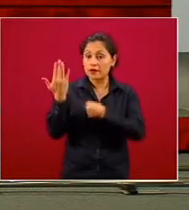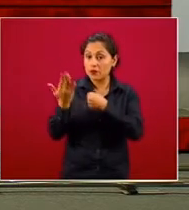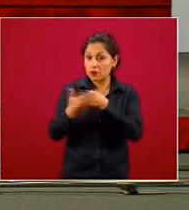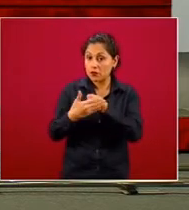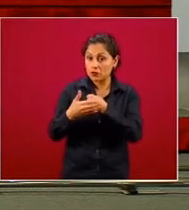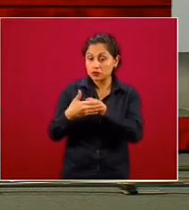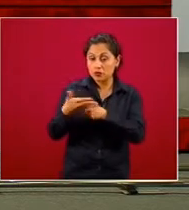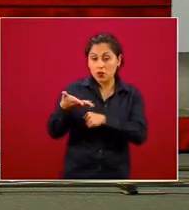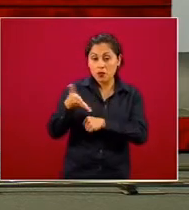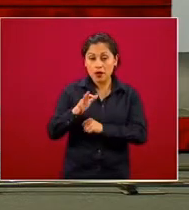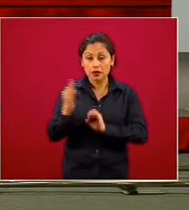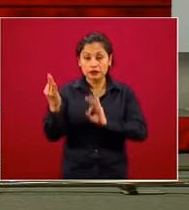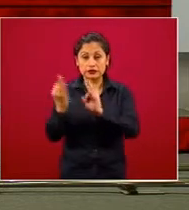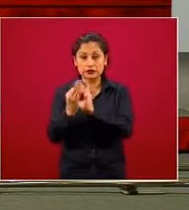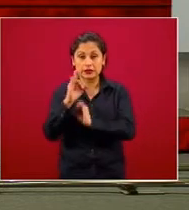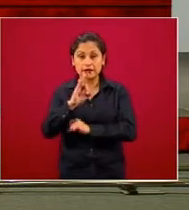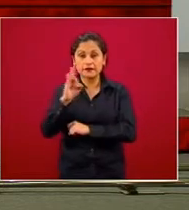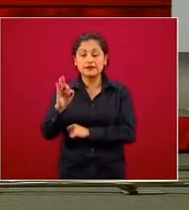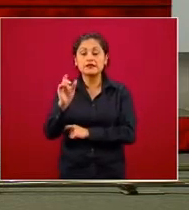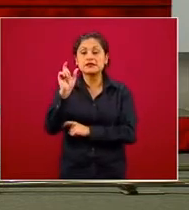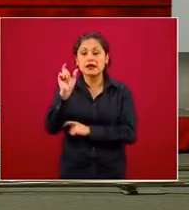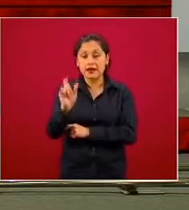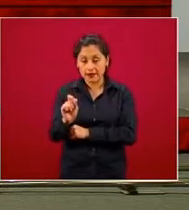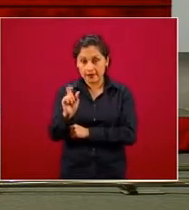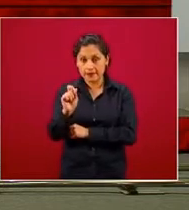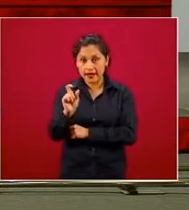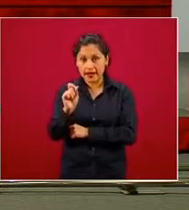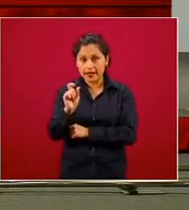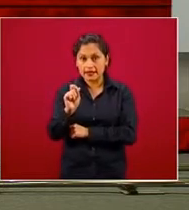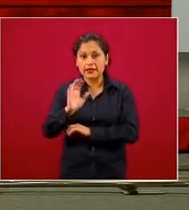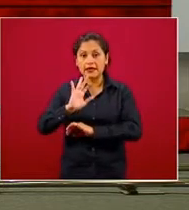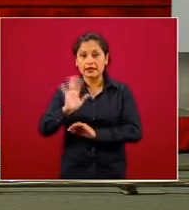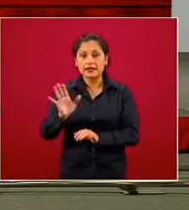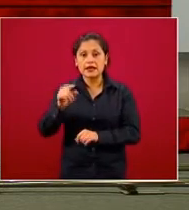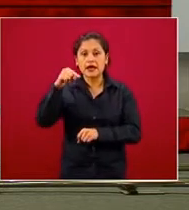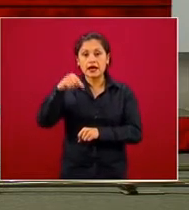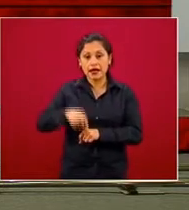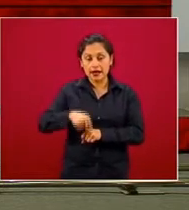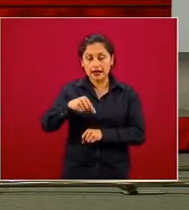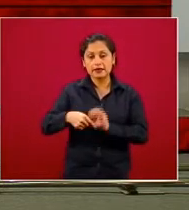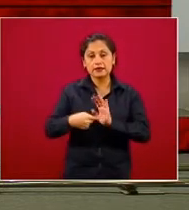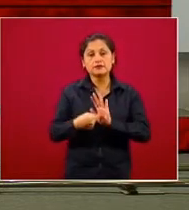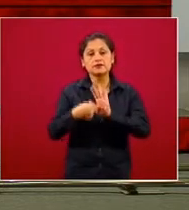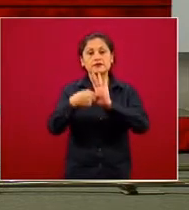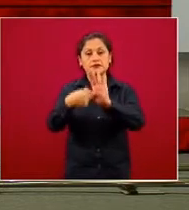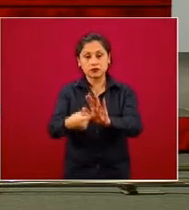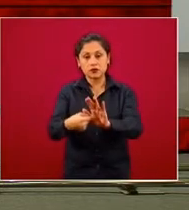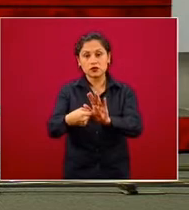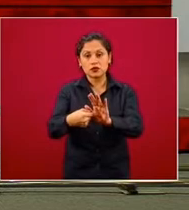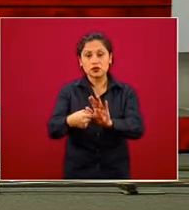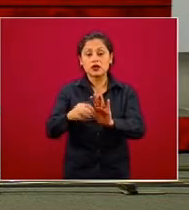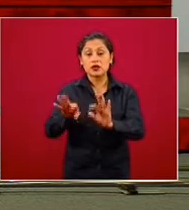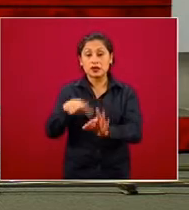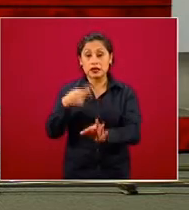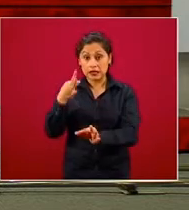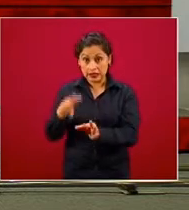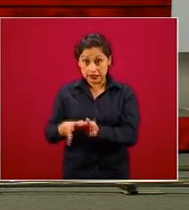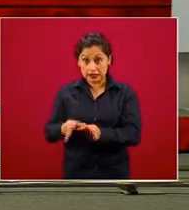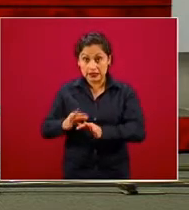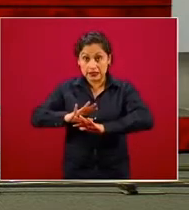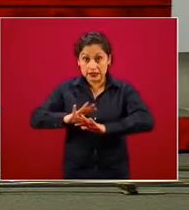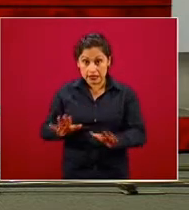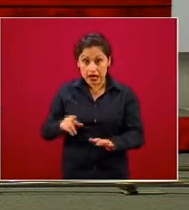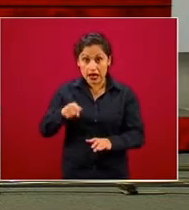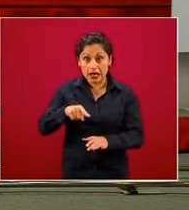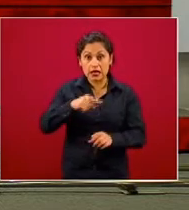president alrededor del said, 20, ya we vamos will a have poder the los resources recursos que se available utilizaron aquí for other cities también and ponerlos a other regions disposición de that otras might be ciudades in need y to